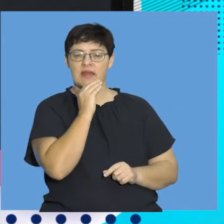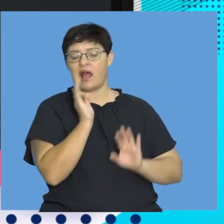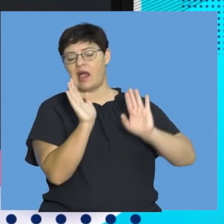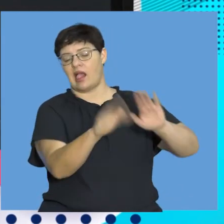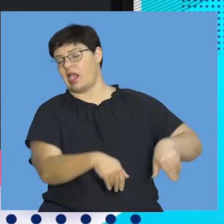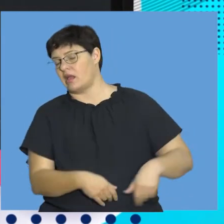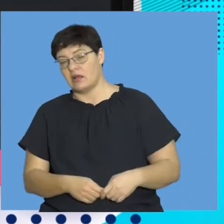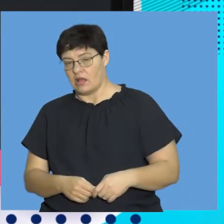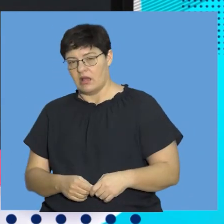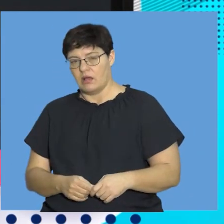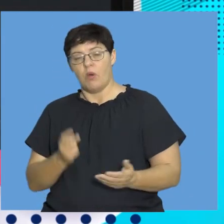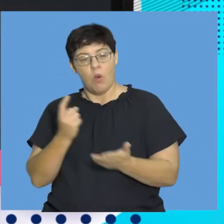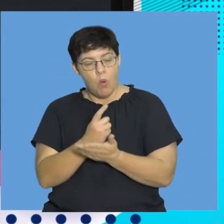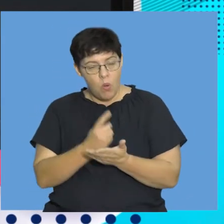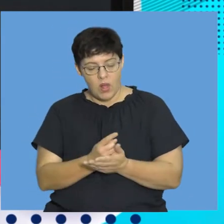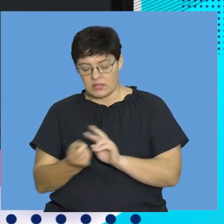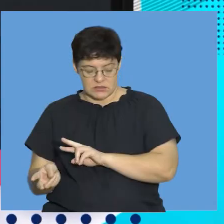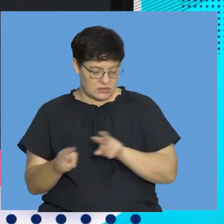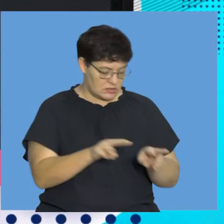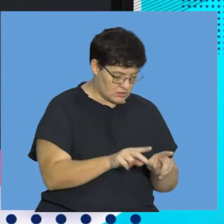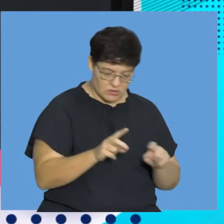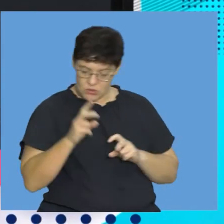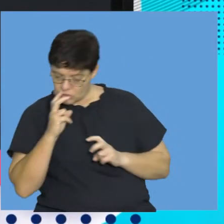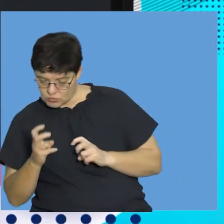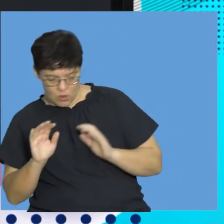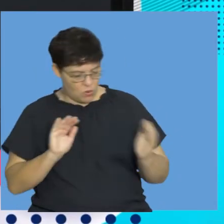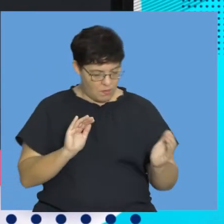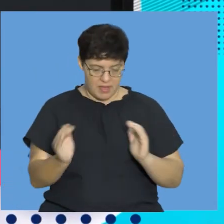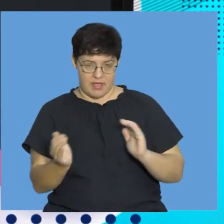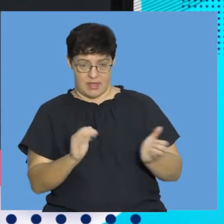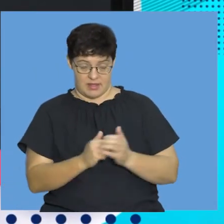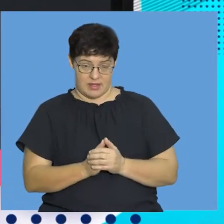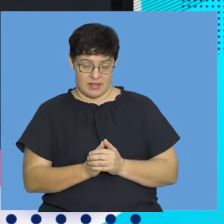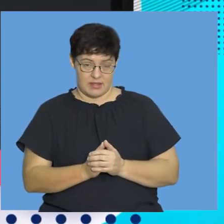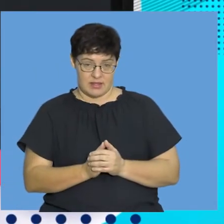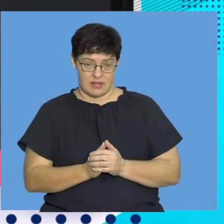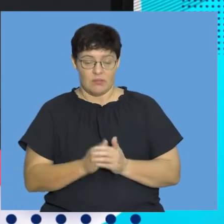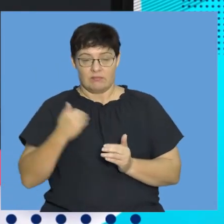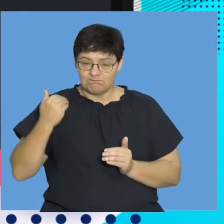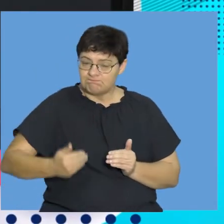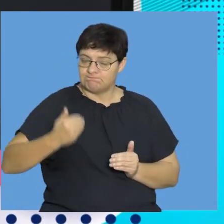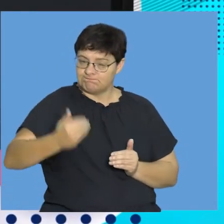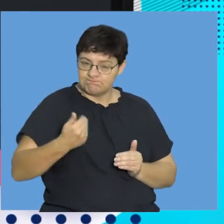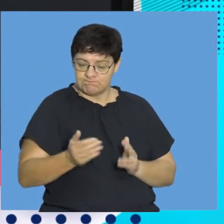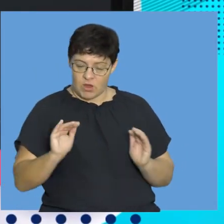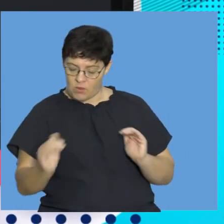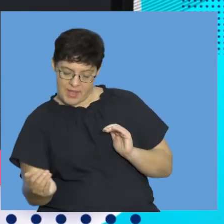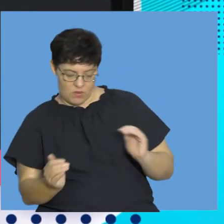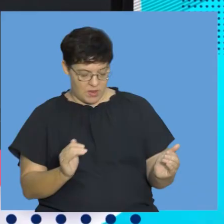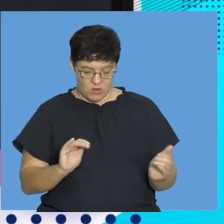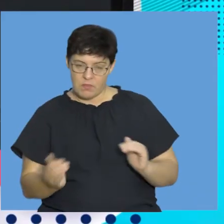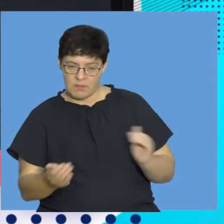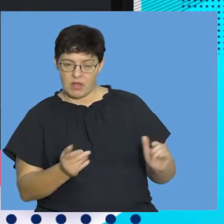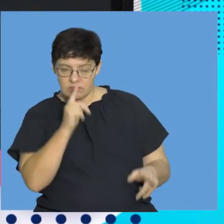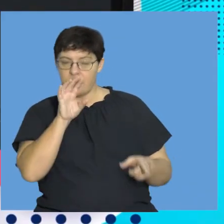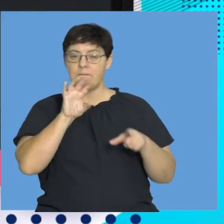mean that you do not refer to the budget. Remember we said, once you have a budget, you refer to it on a